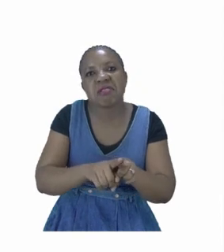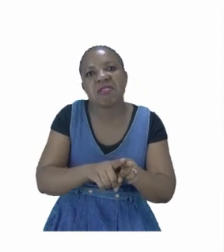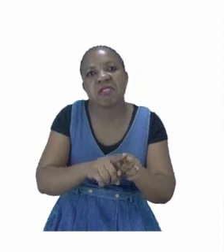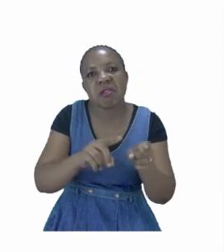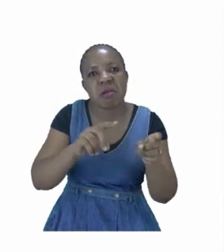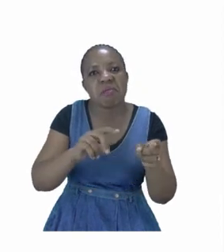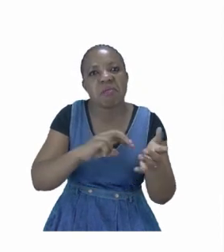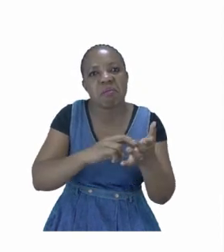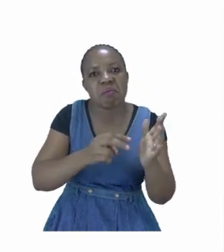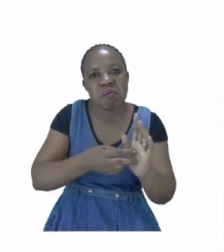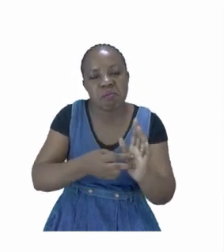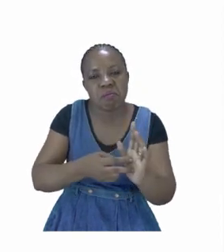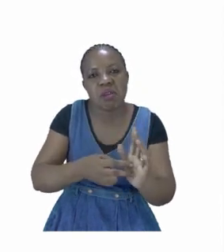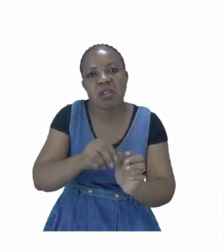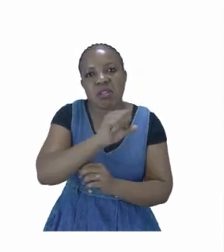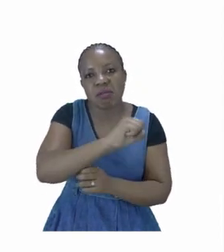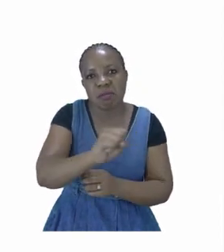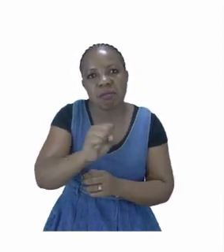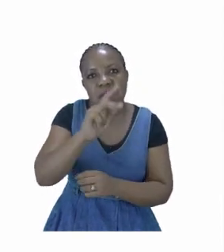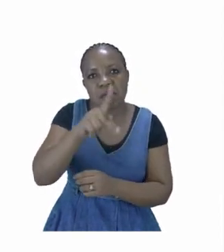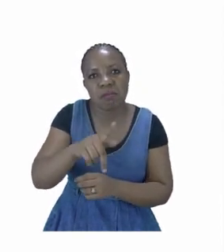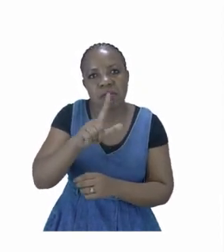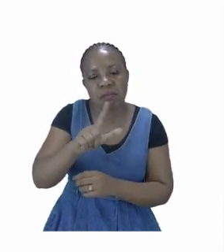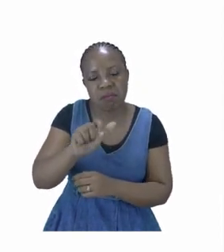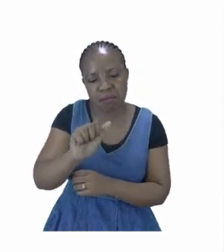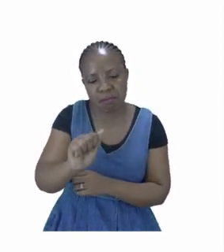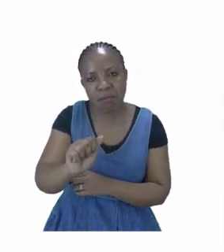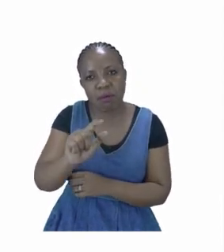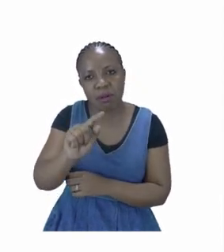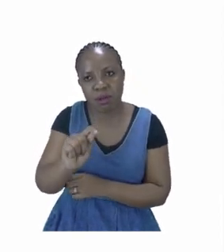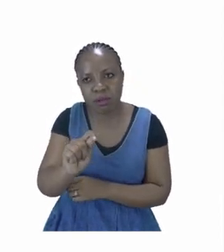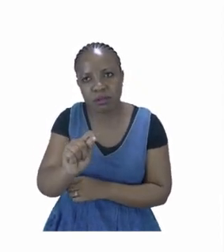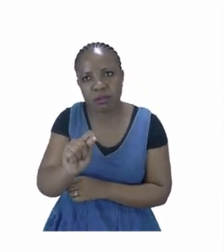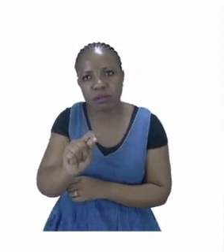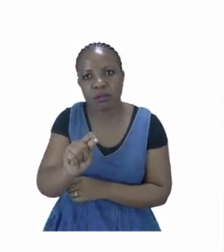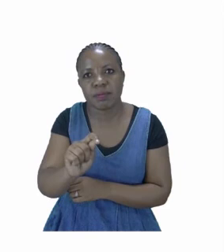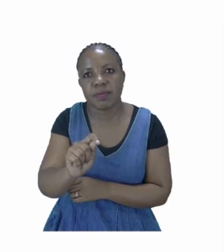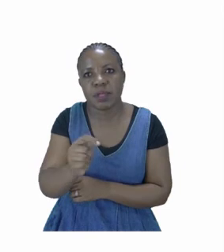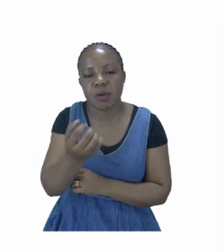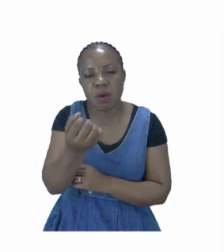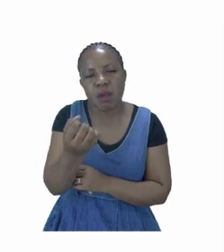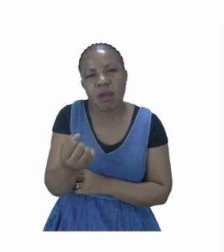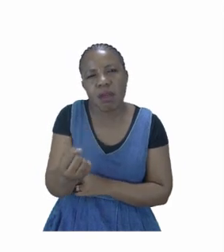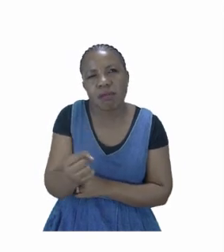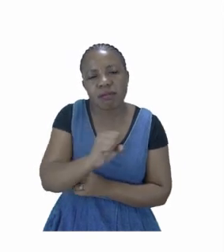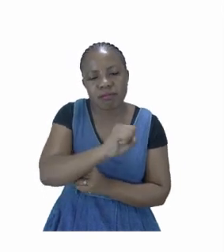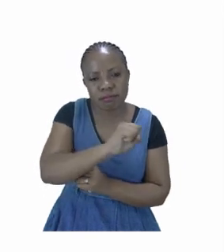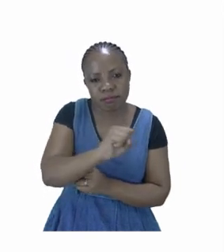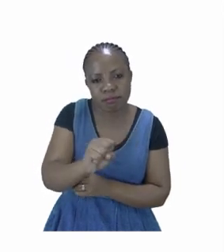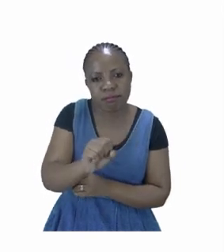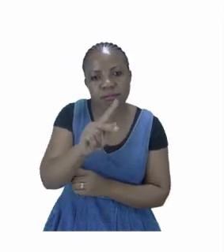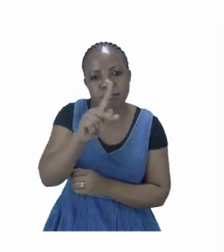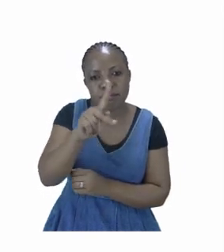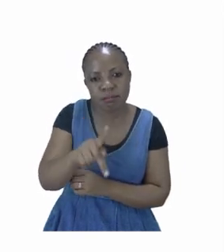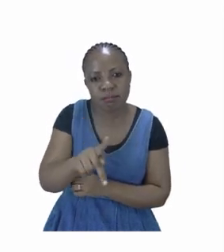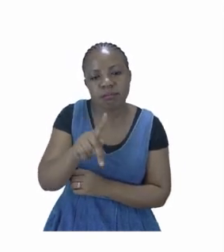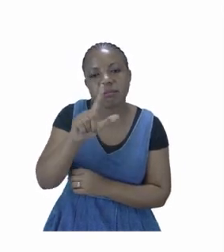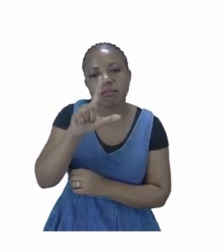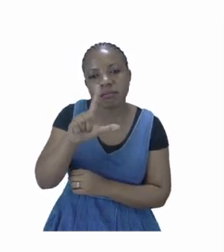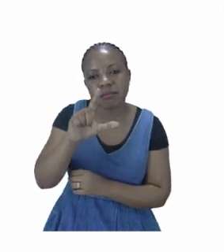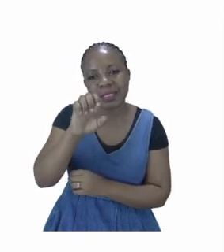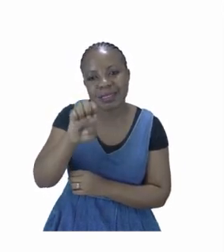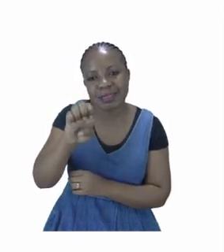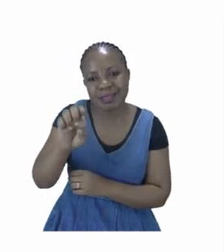And then lastly, we have the word spleen. Now, the spleen is a part that is